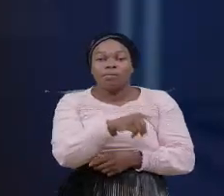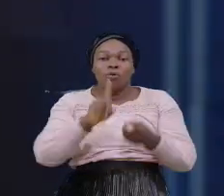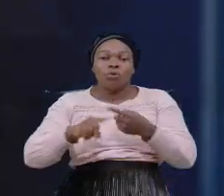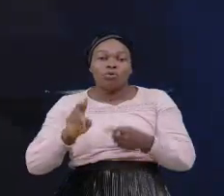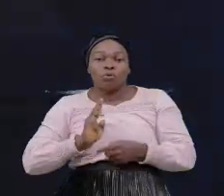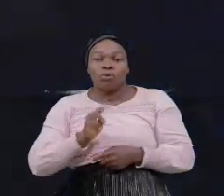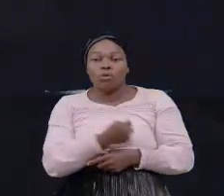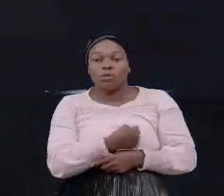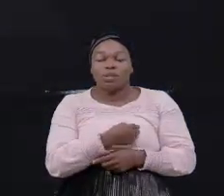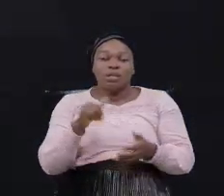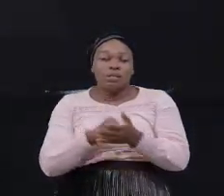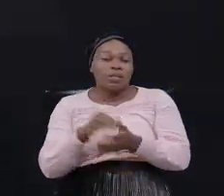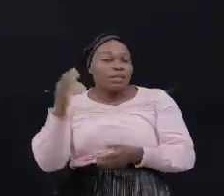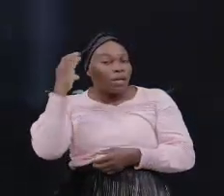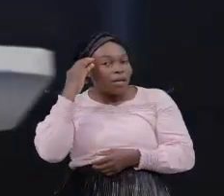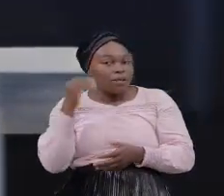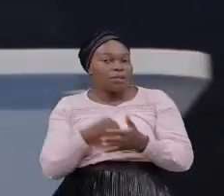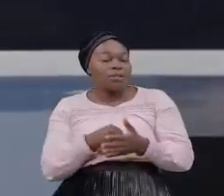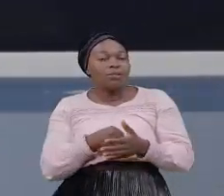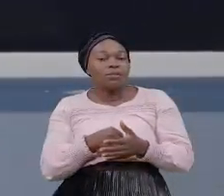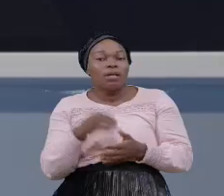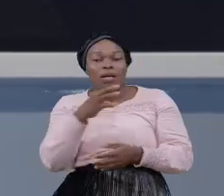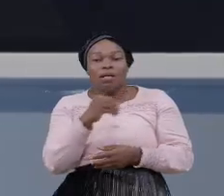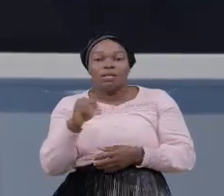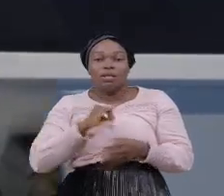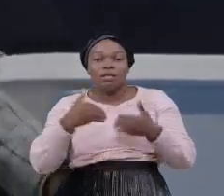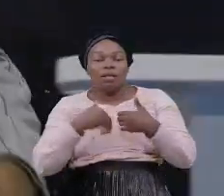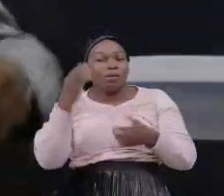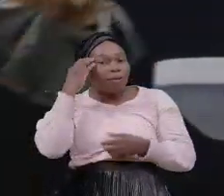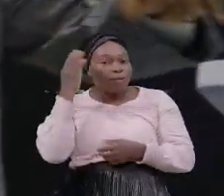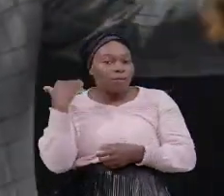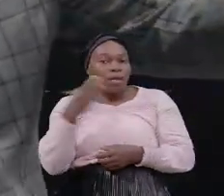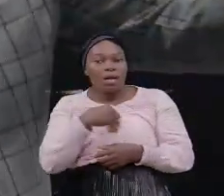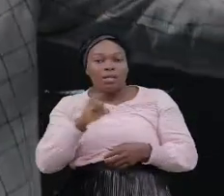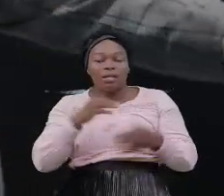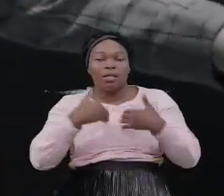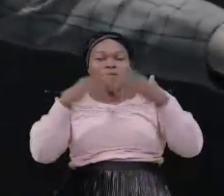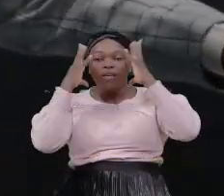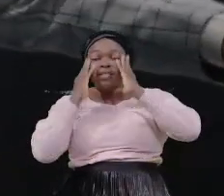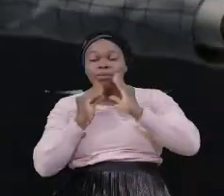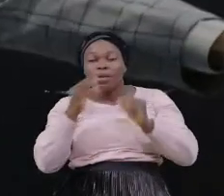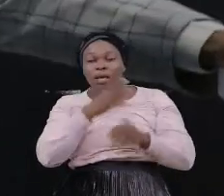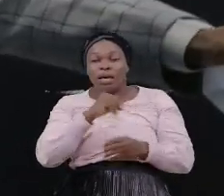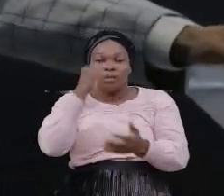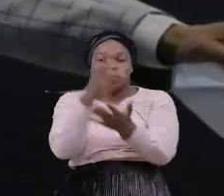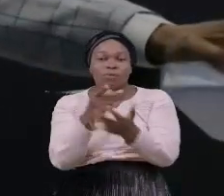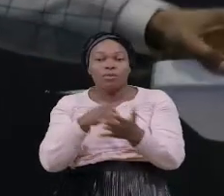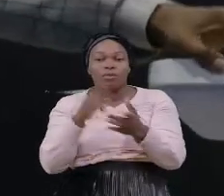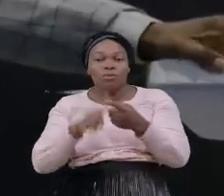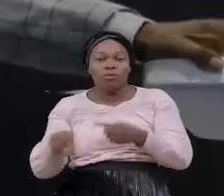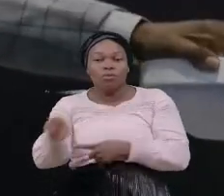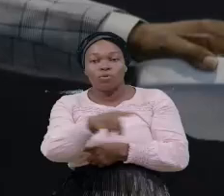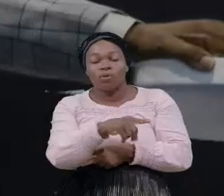heard him. And I have heard, I have experienced, and I'm confirming it to you. And the moment